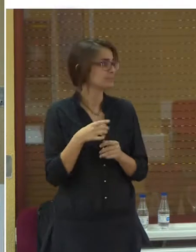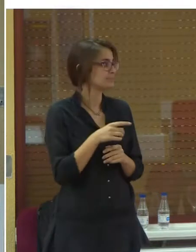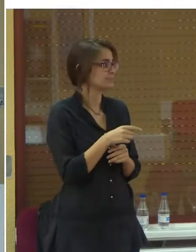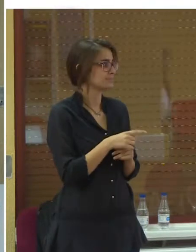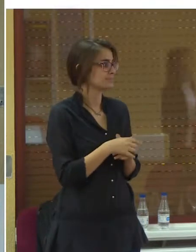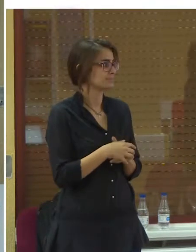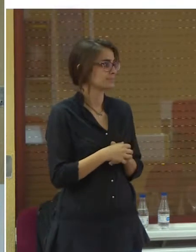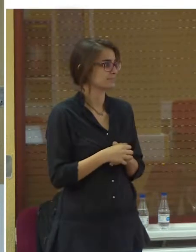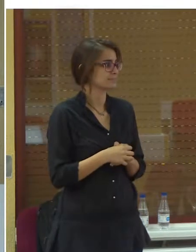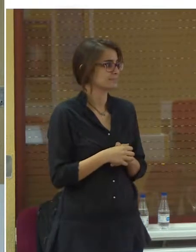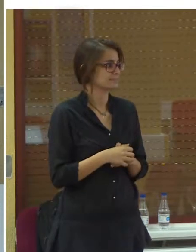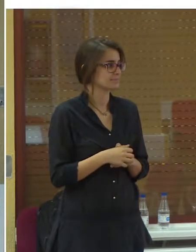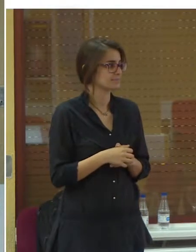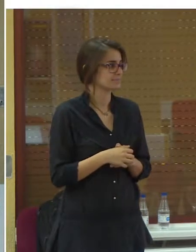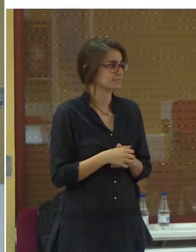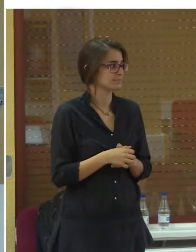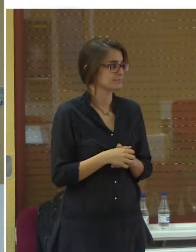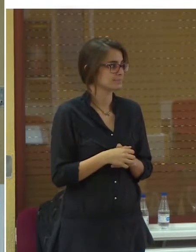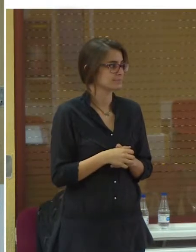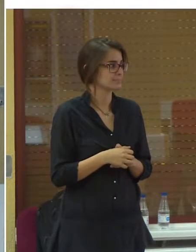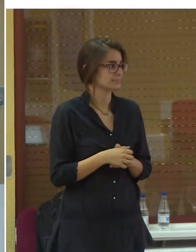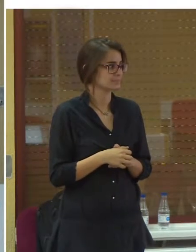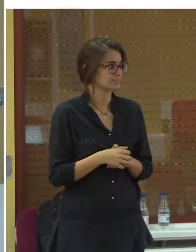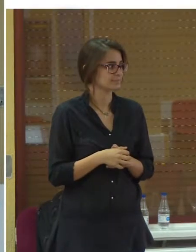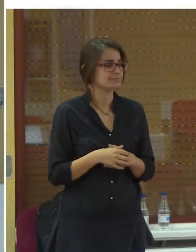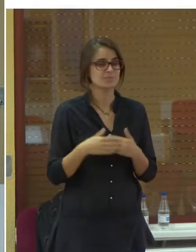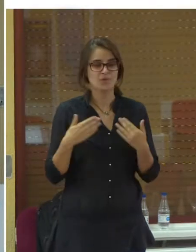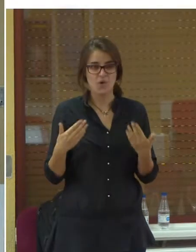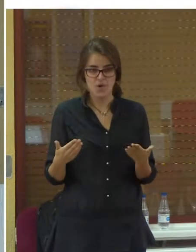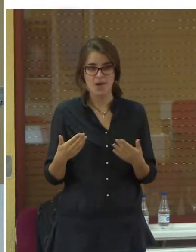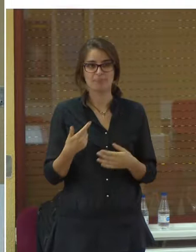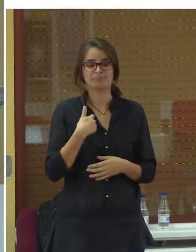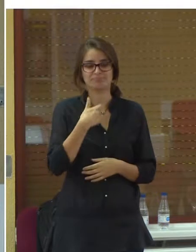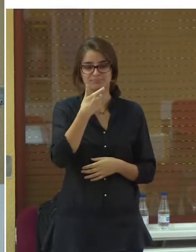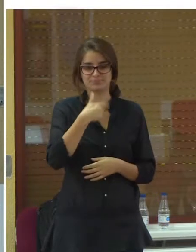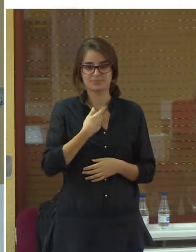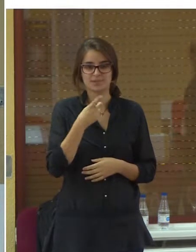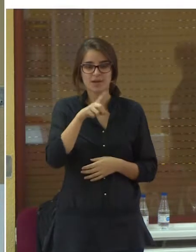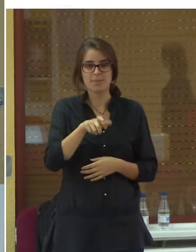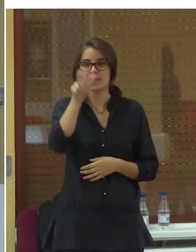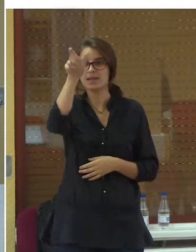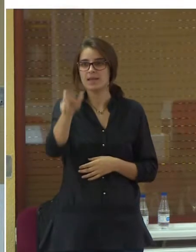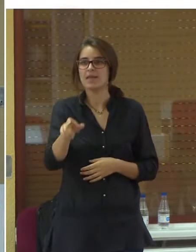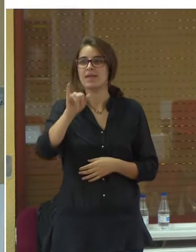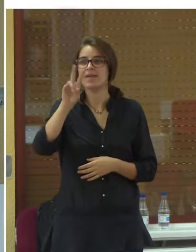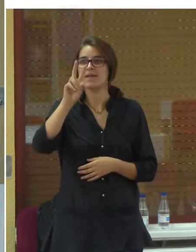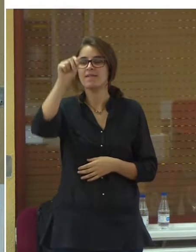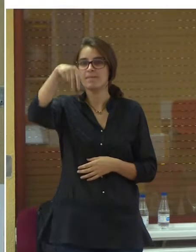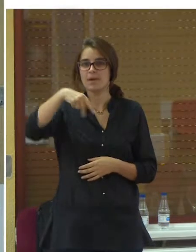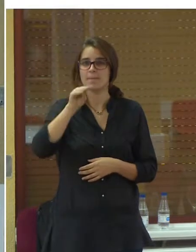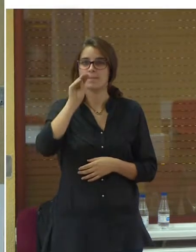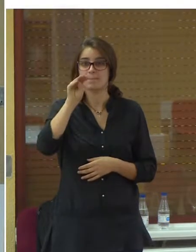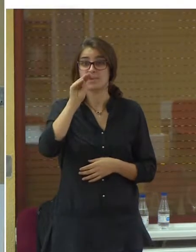Yes, I believe someone wants to ask another question. Hola, yo también tenía una pregunta para Iván. I have a